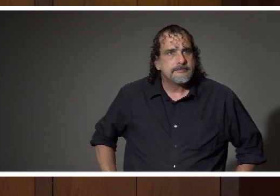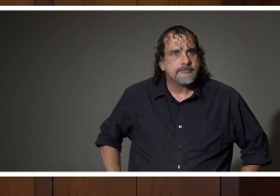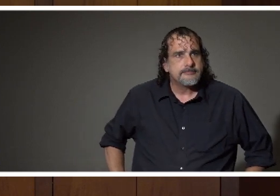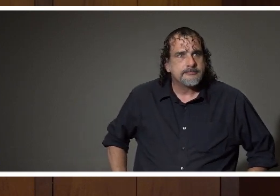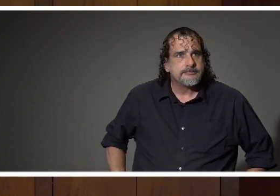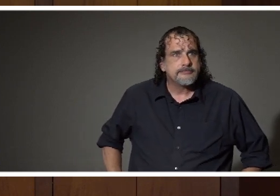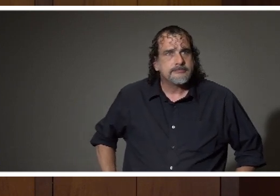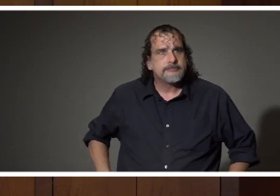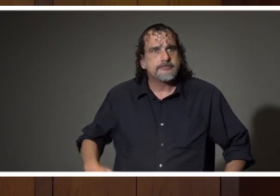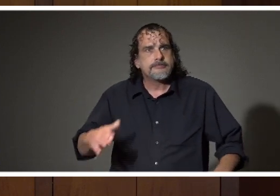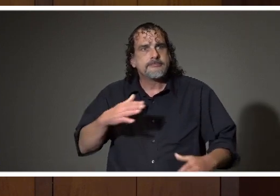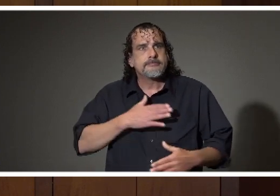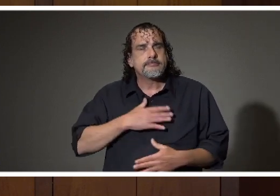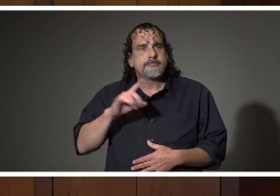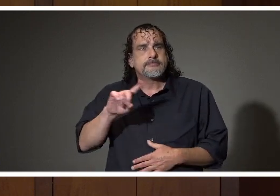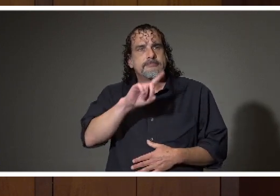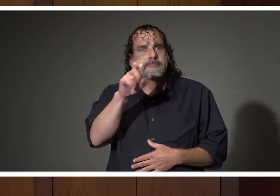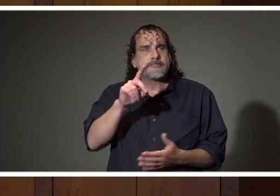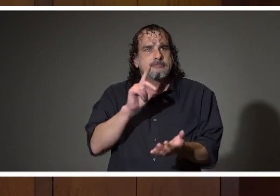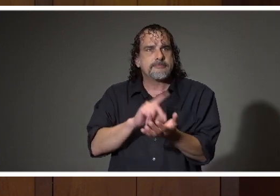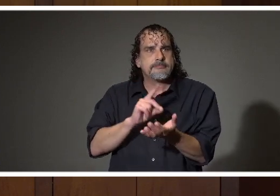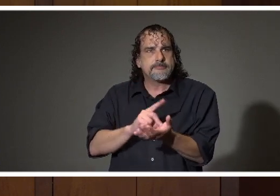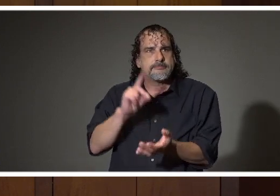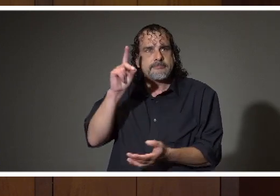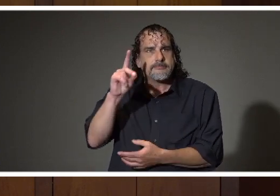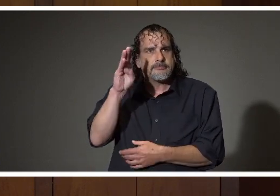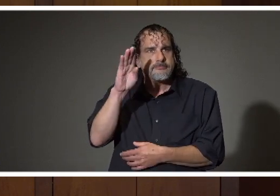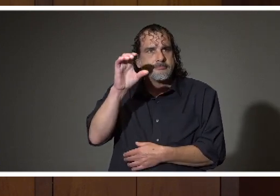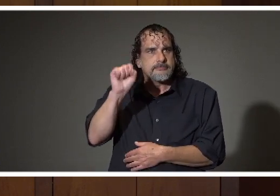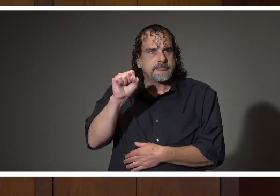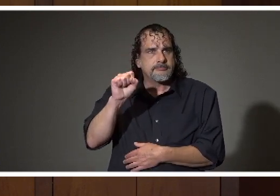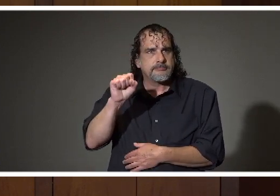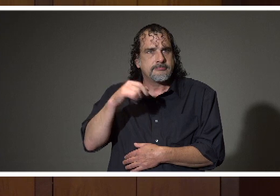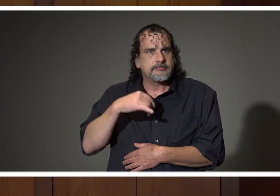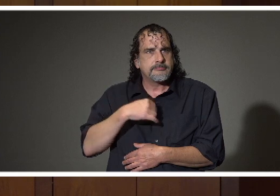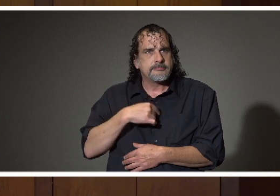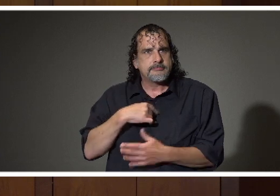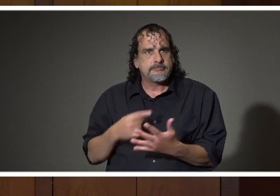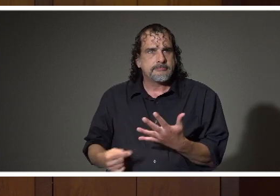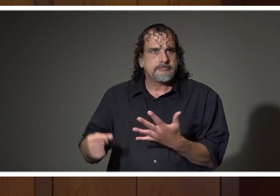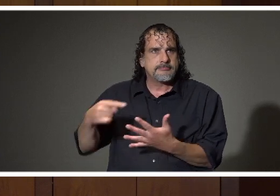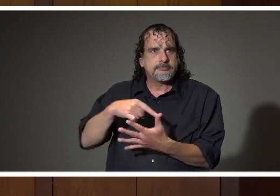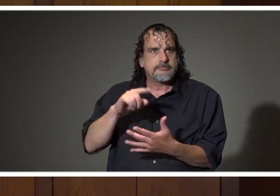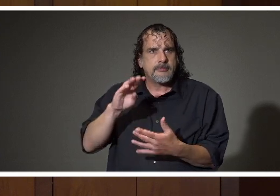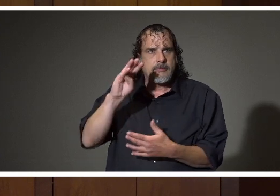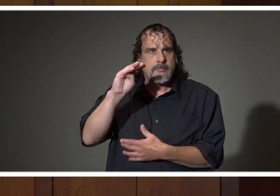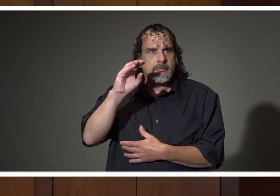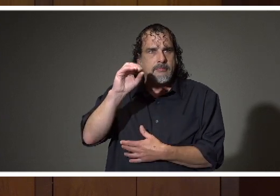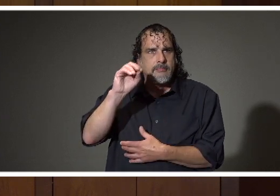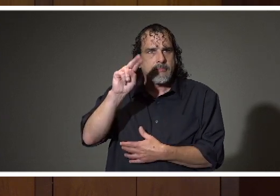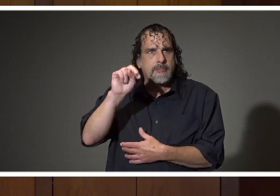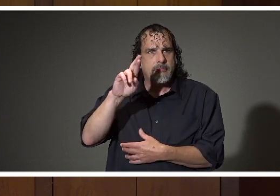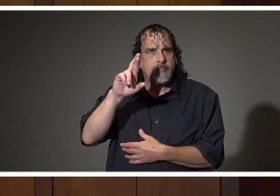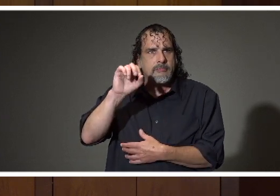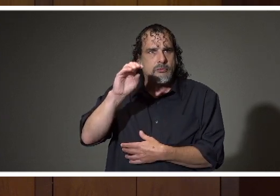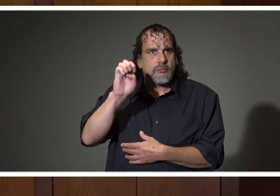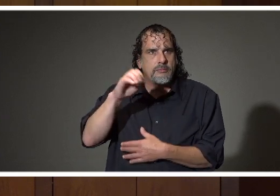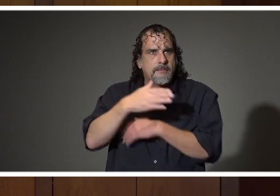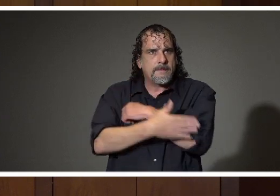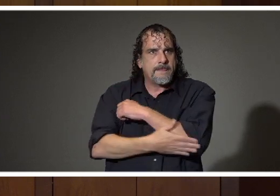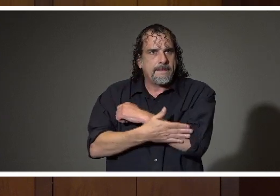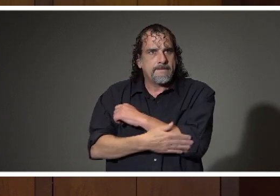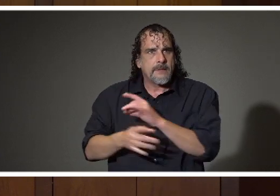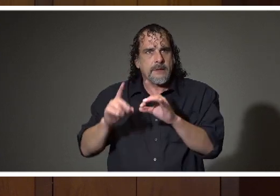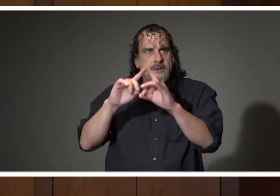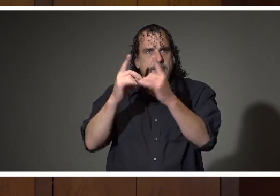Joey? Yes, my question was for Dr. Dobbs as well, and returning back to Monroe County. On the State Department